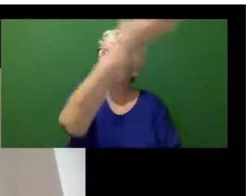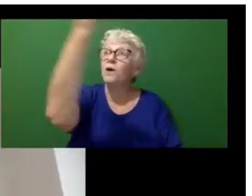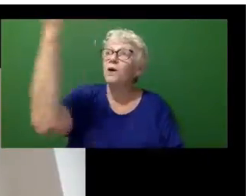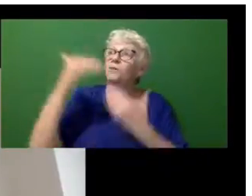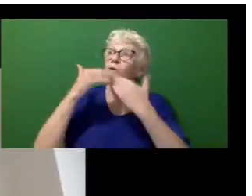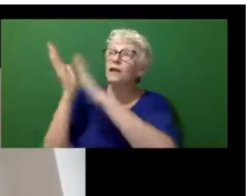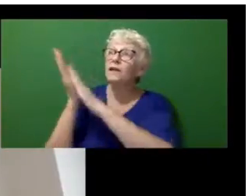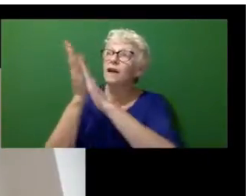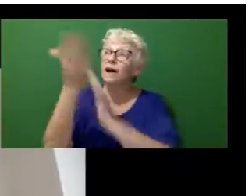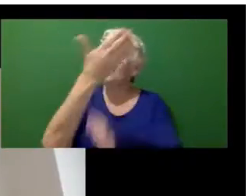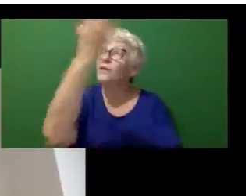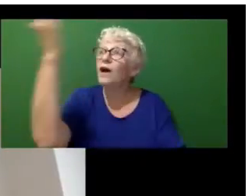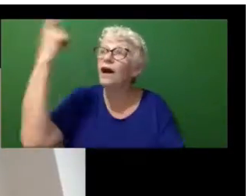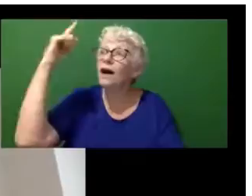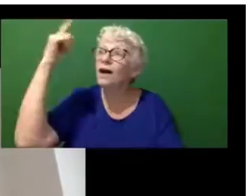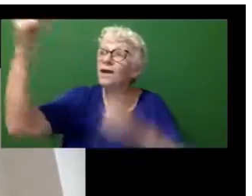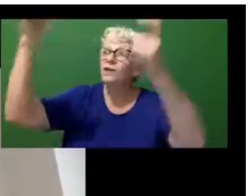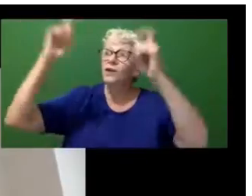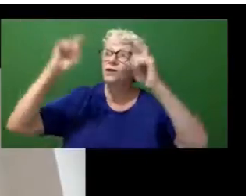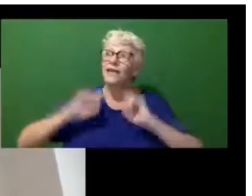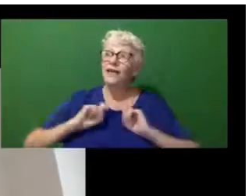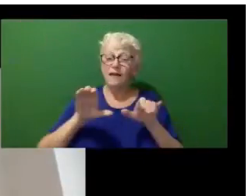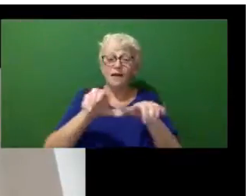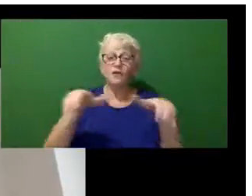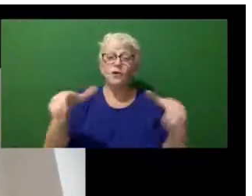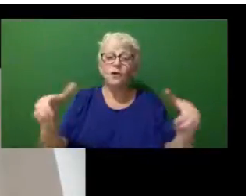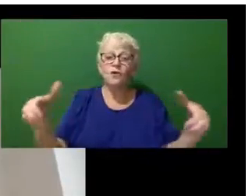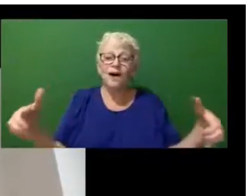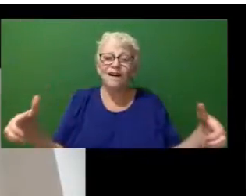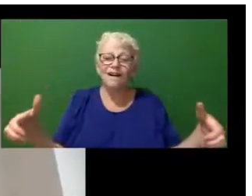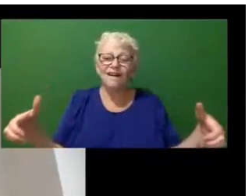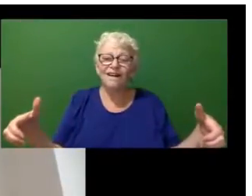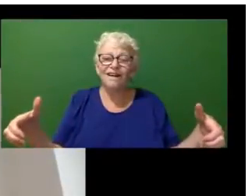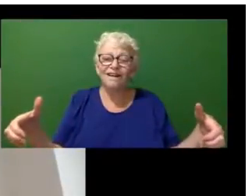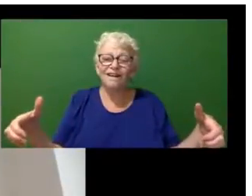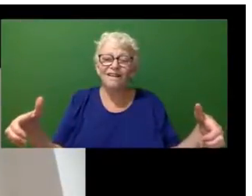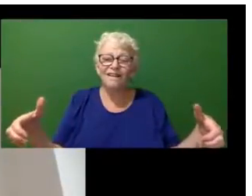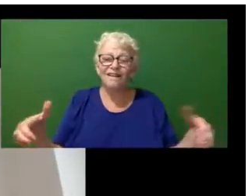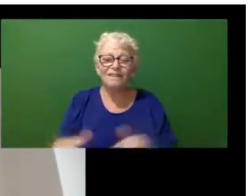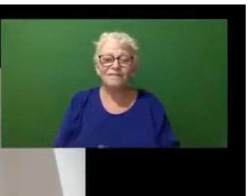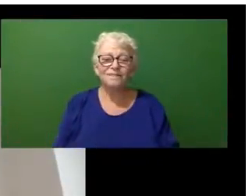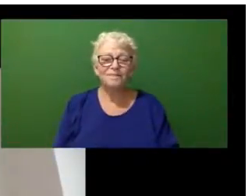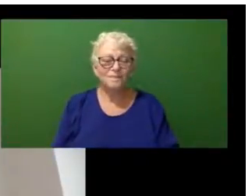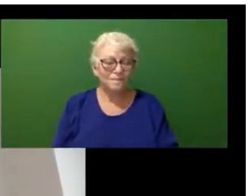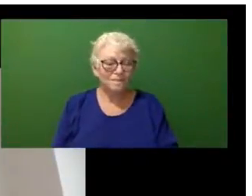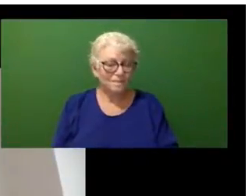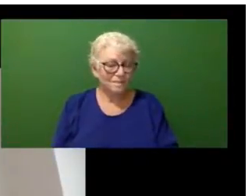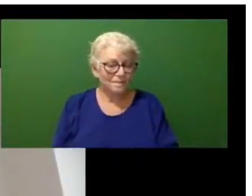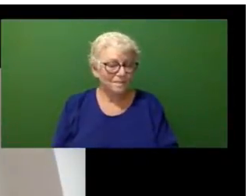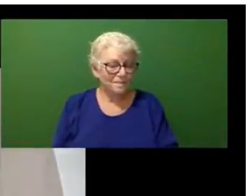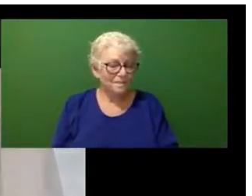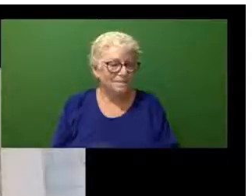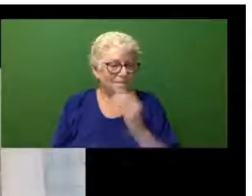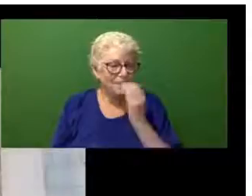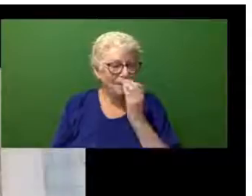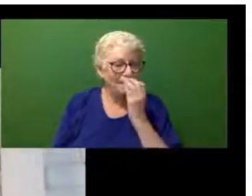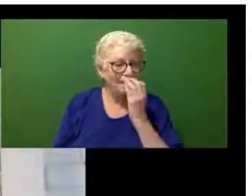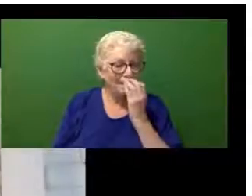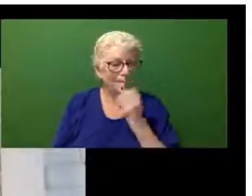olam nata betochenu. Baruch atah Adonai noten ha-Torah. This is Hamilton Lerkoa, a story of